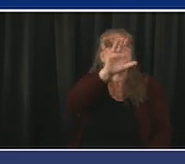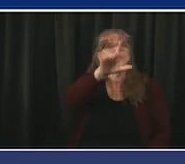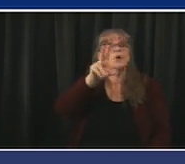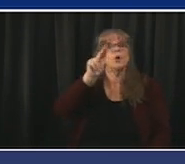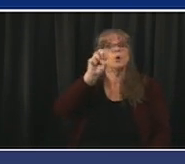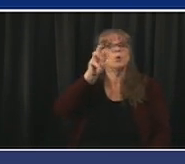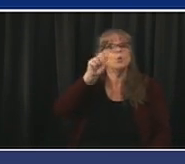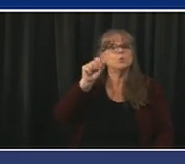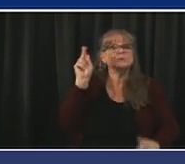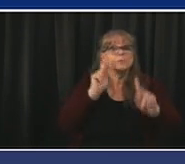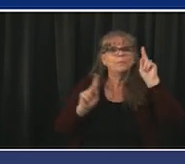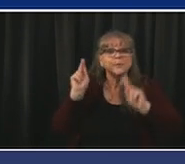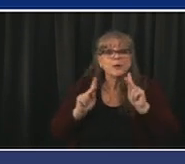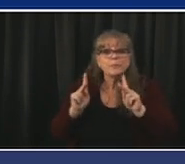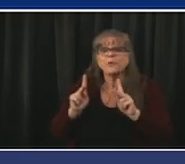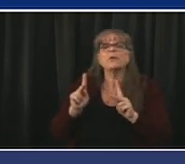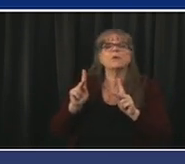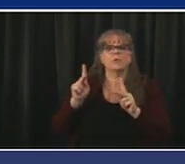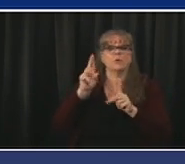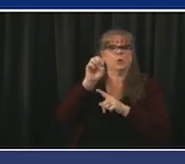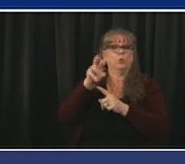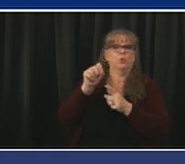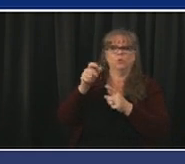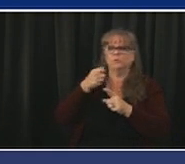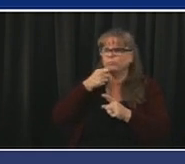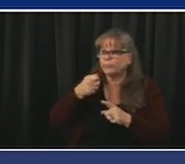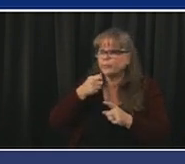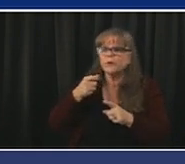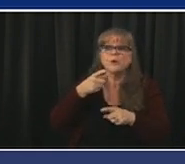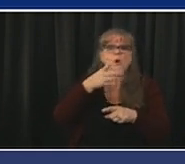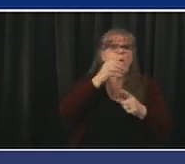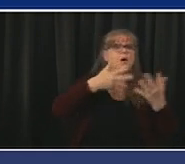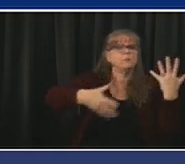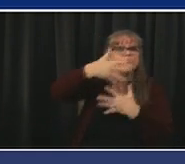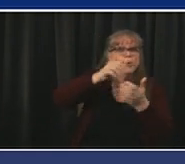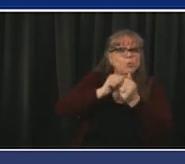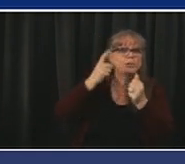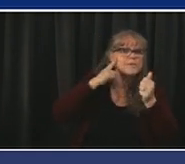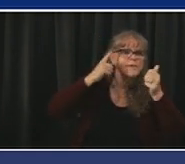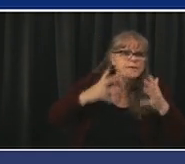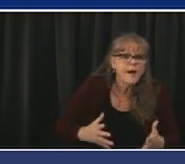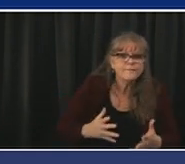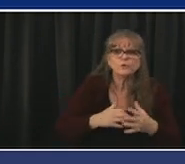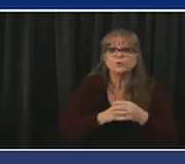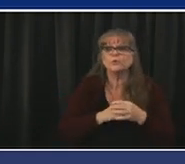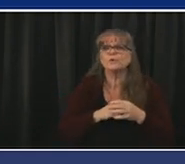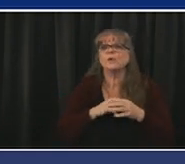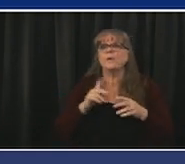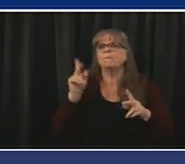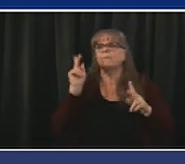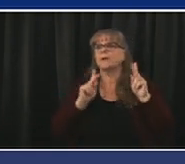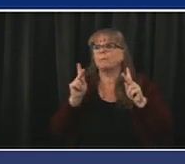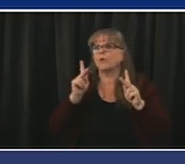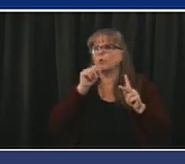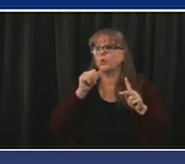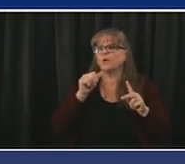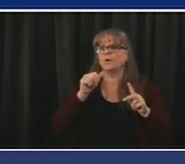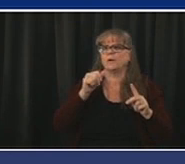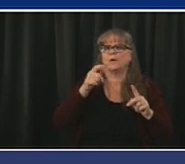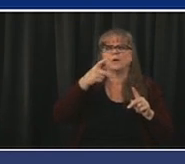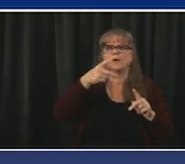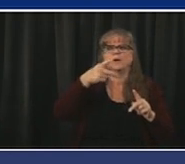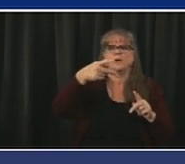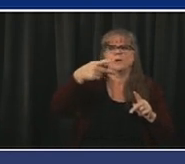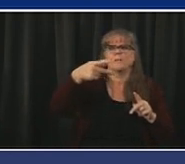state government, any adults who received a placebo during their COVID-19 vaccine trial, and then people who are 16